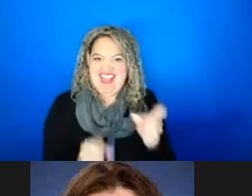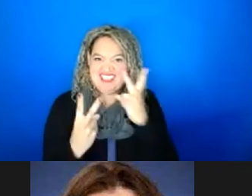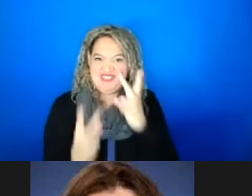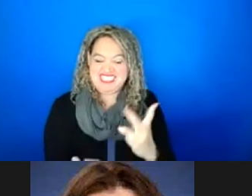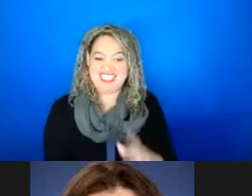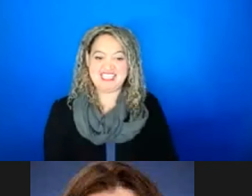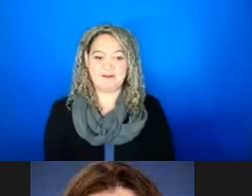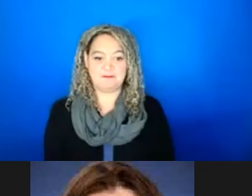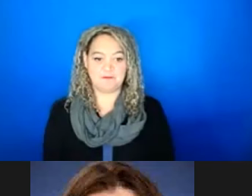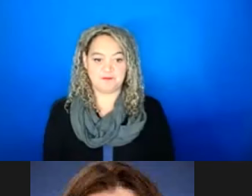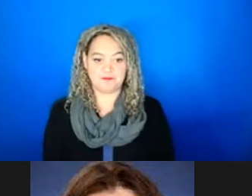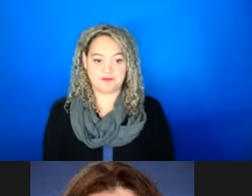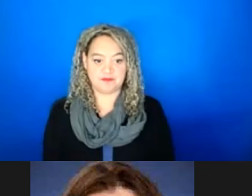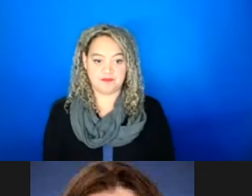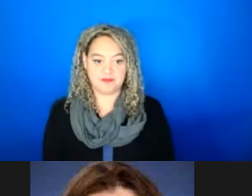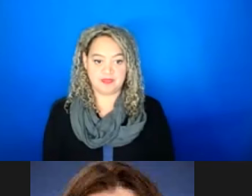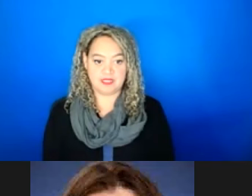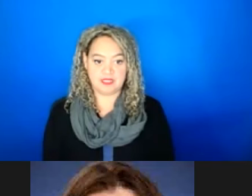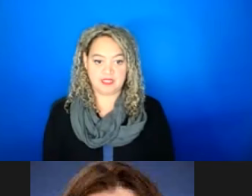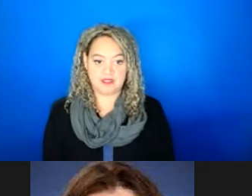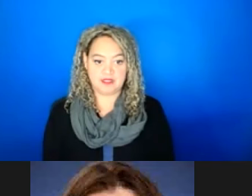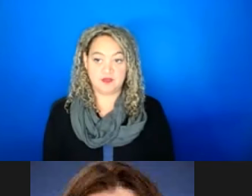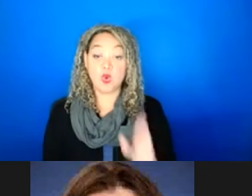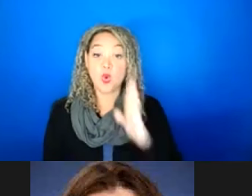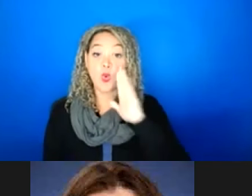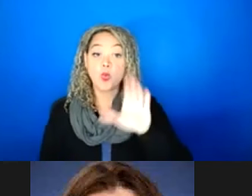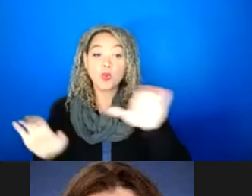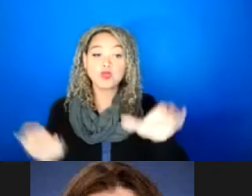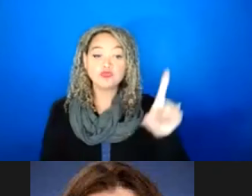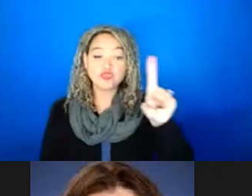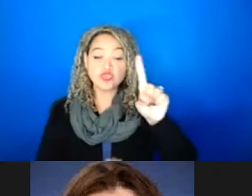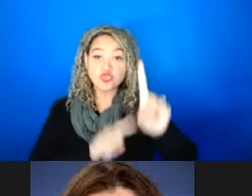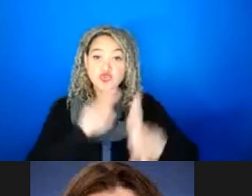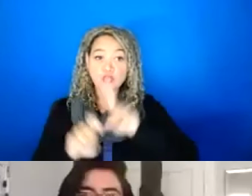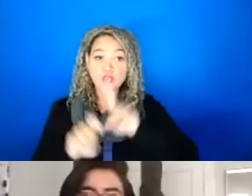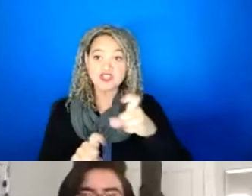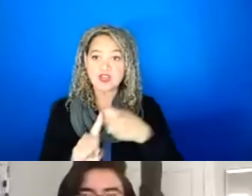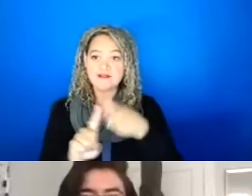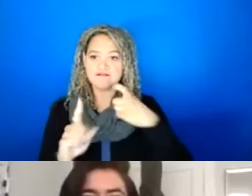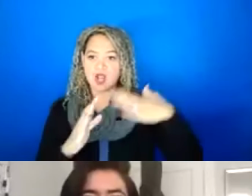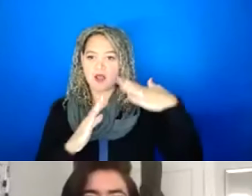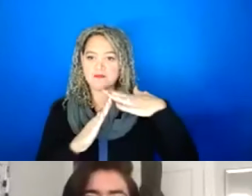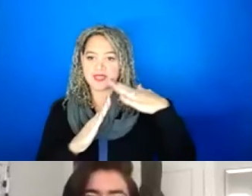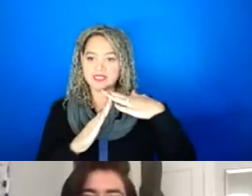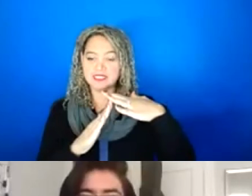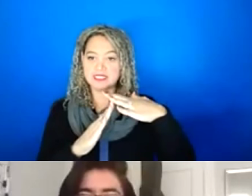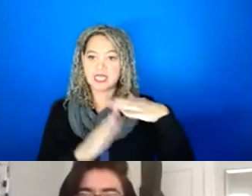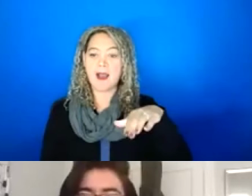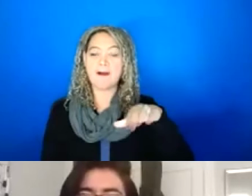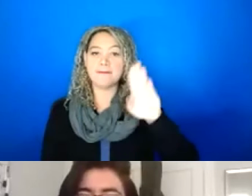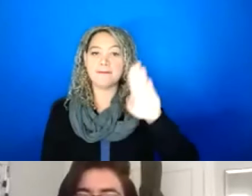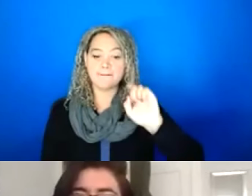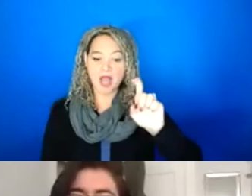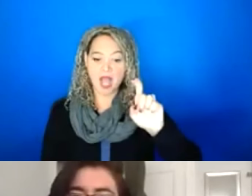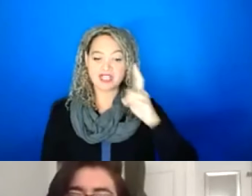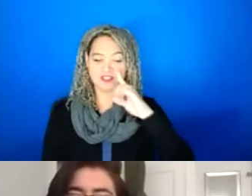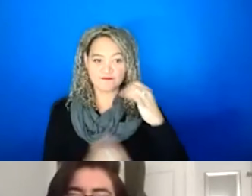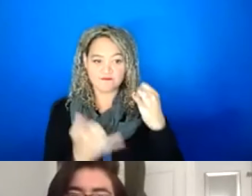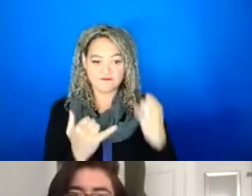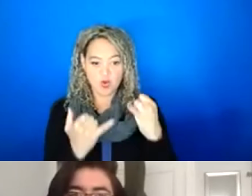So we'll get to questions if that's okay. And I'll say the one from the chat box by Tor Wager for now